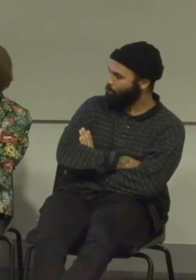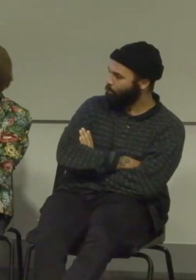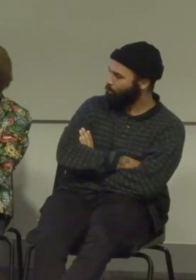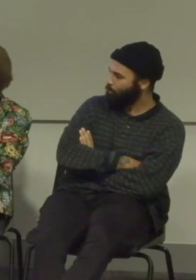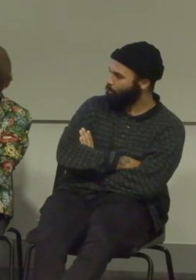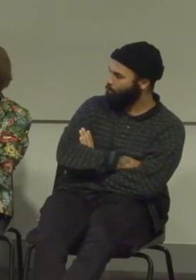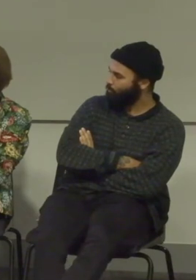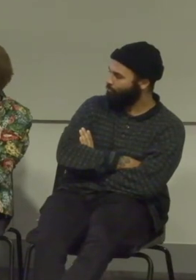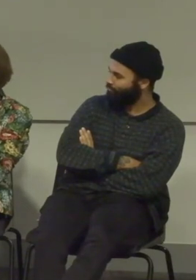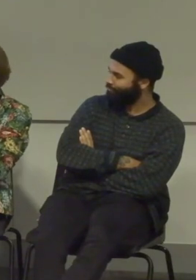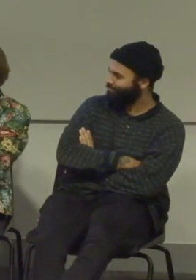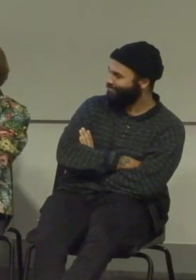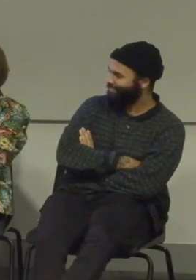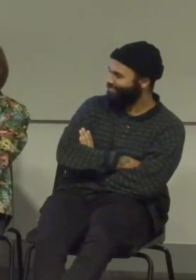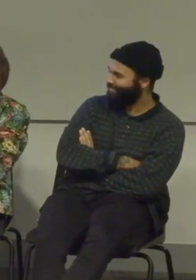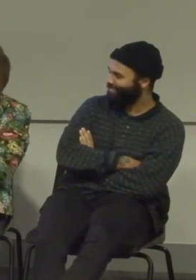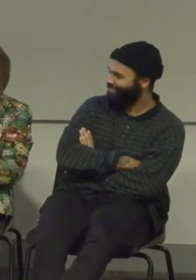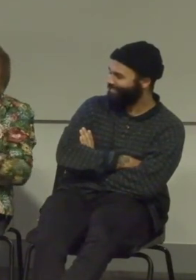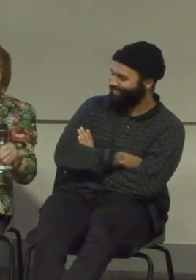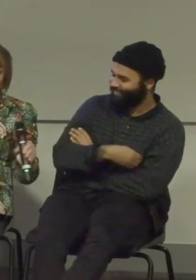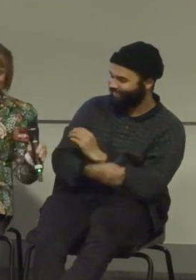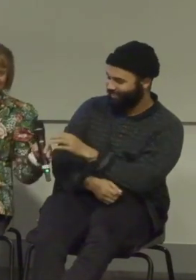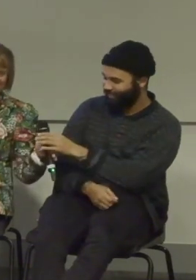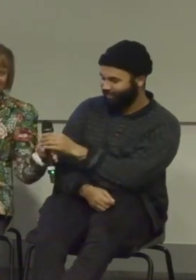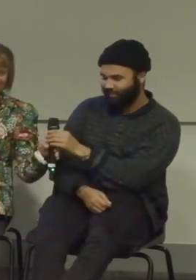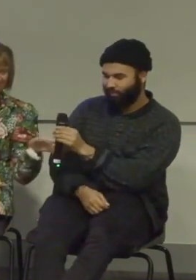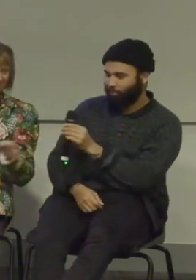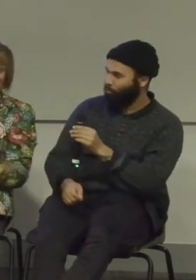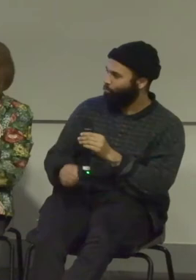Yeah, that's all I've got to say. There you go. The TV